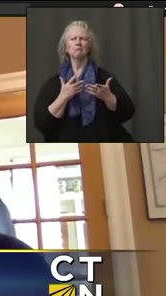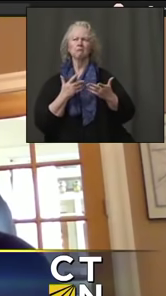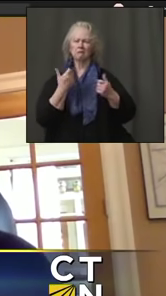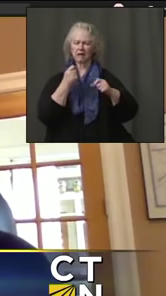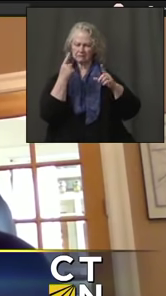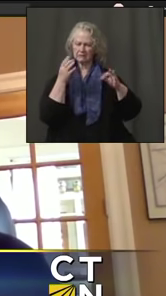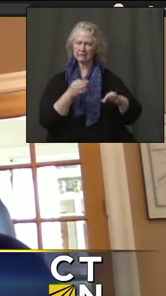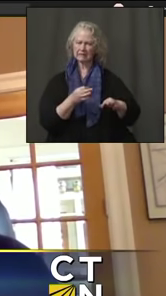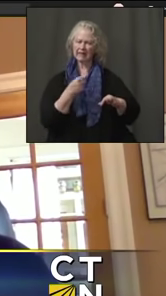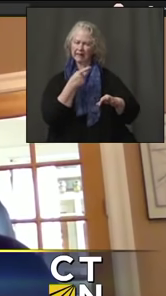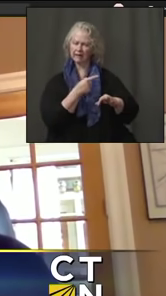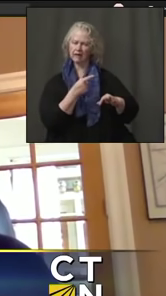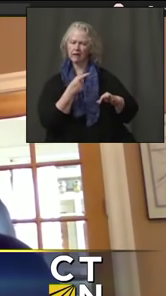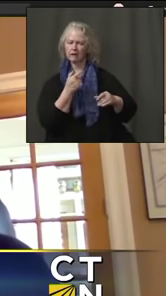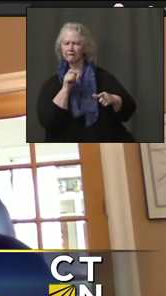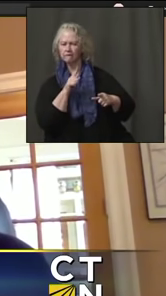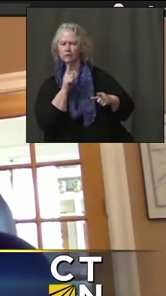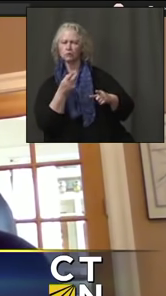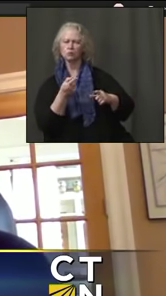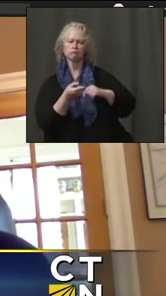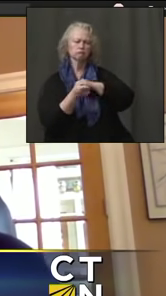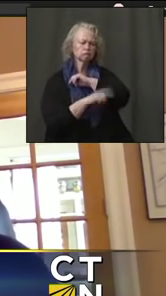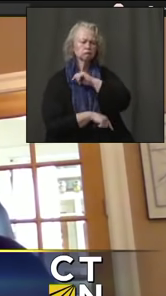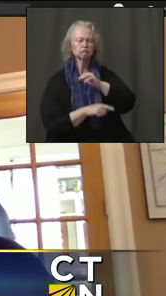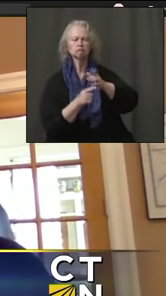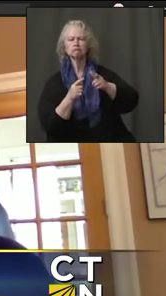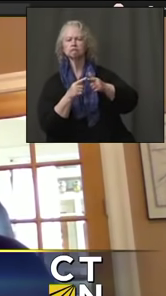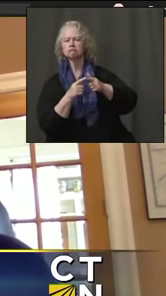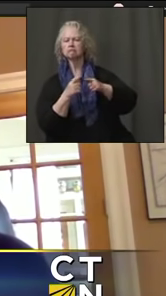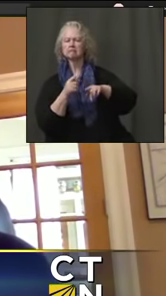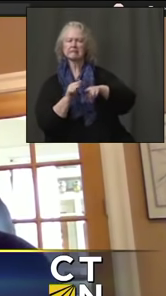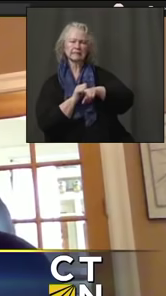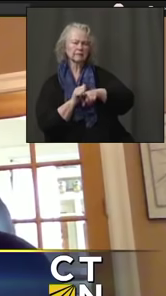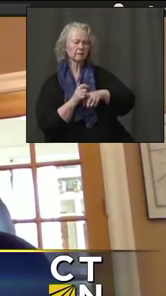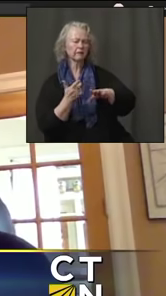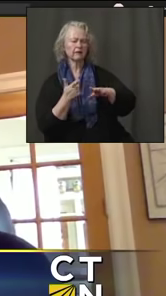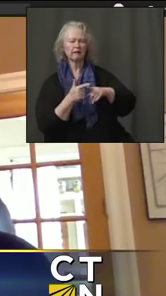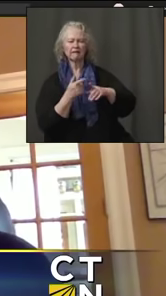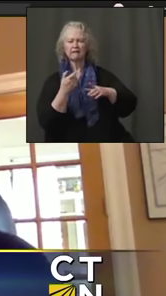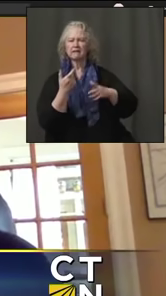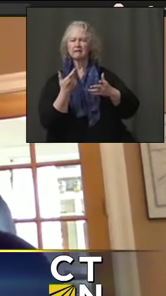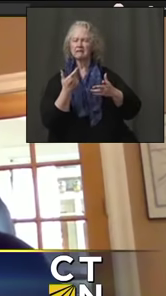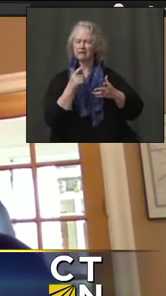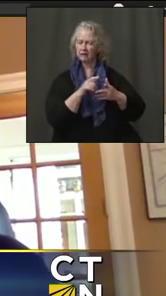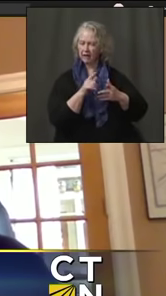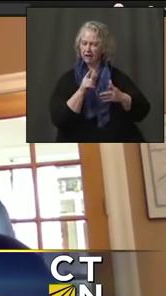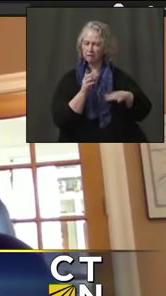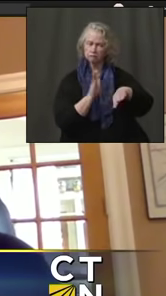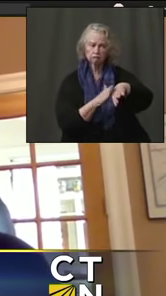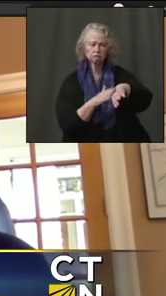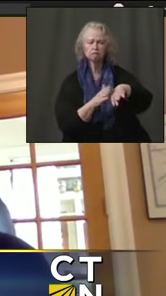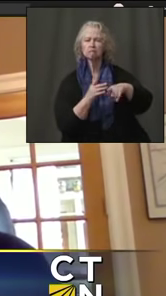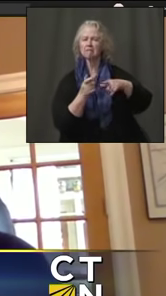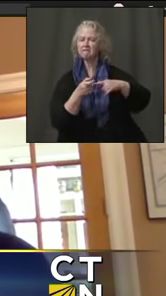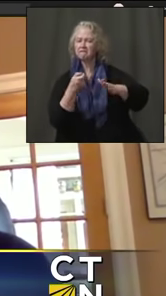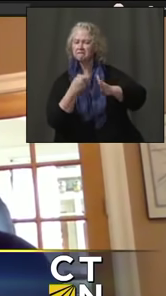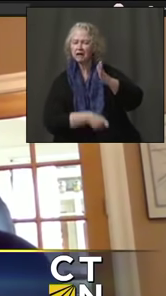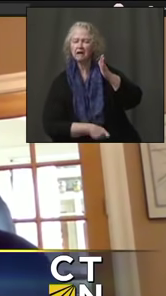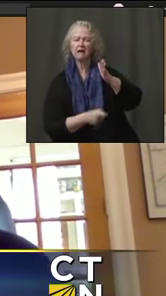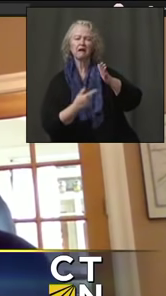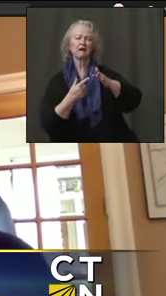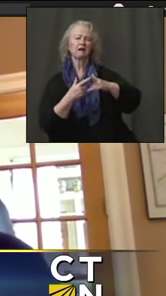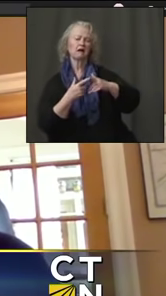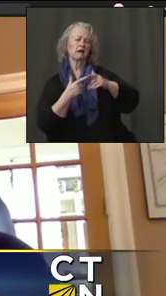discipline on nursing homes that where it's appropriate, ranging from findings and recommendations all the way up through fines and